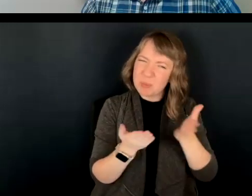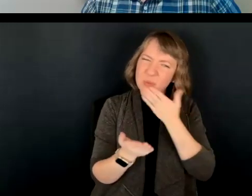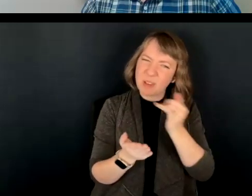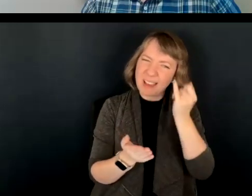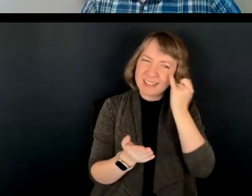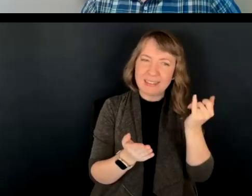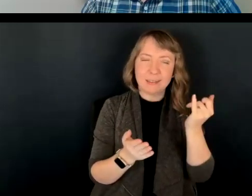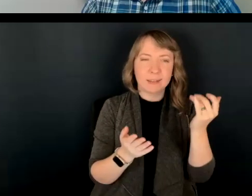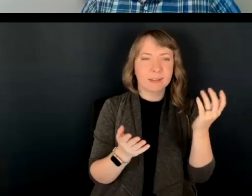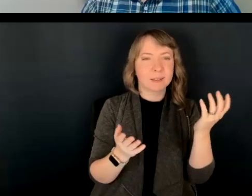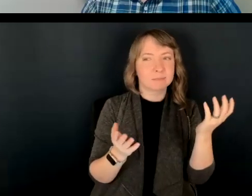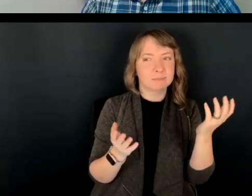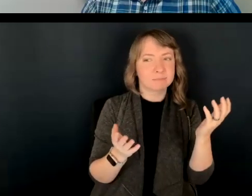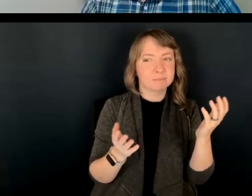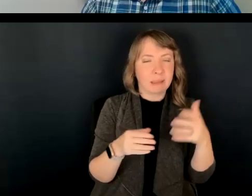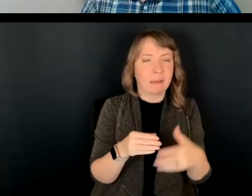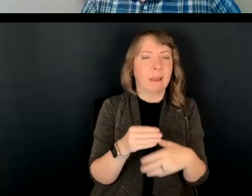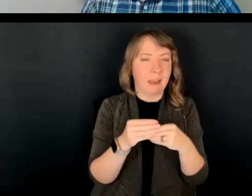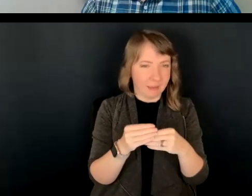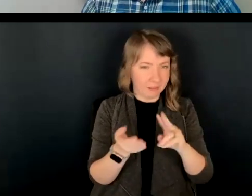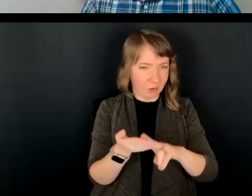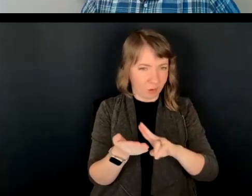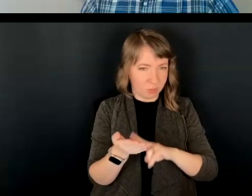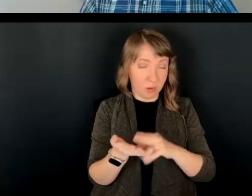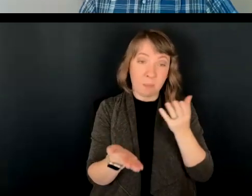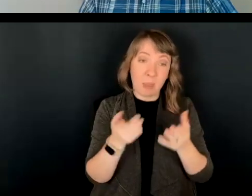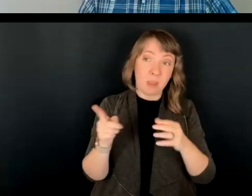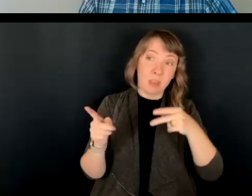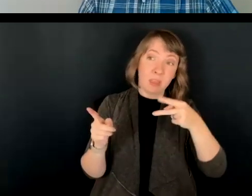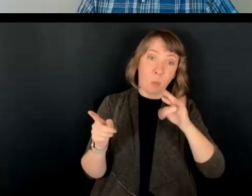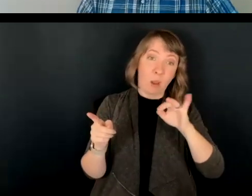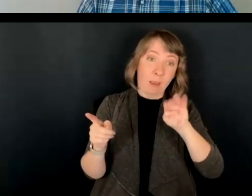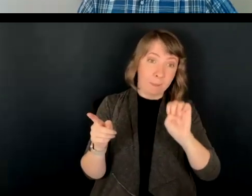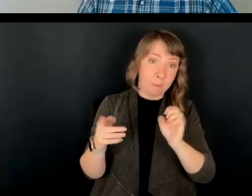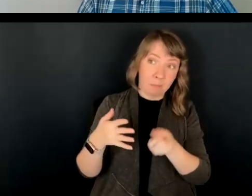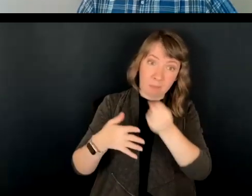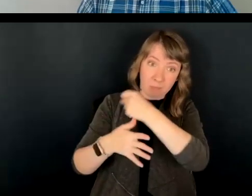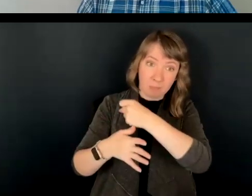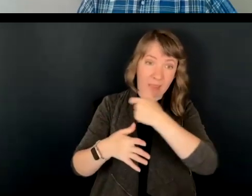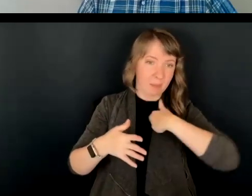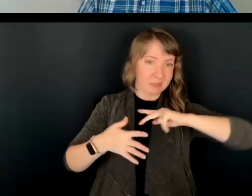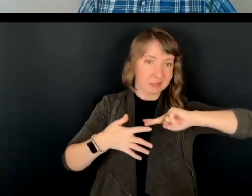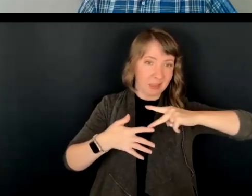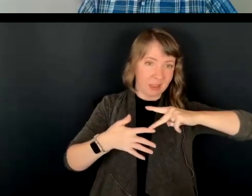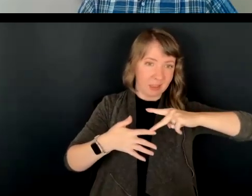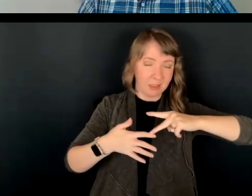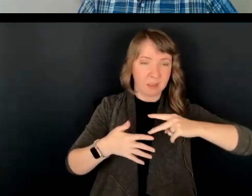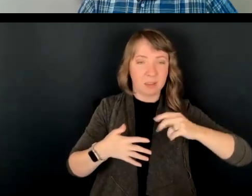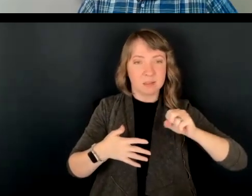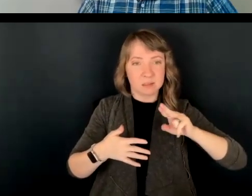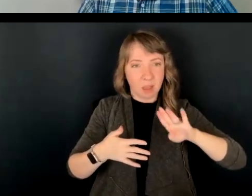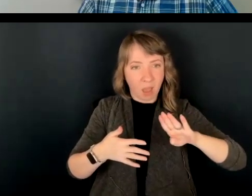service contracting, whether you're as a sub to another, qualified consulting group or operator, or whether you're trying to do it